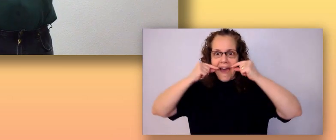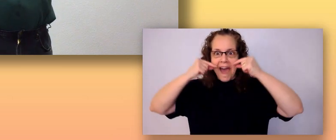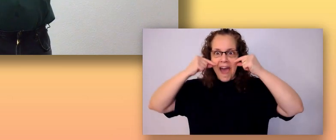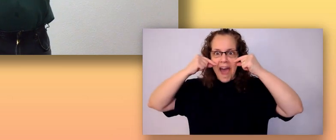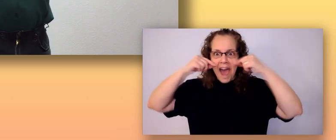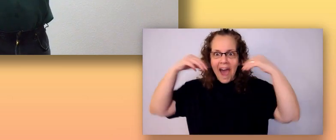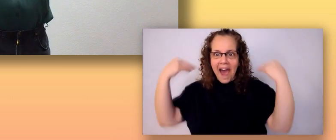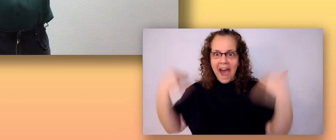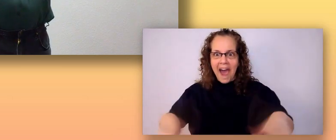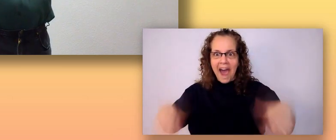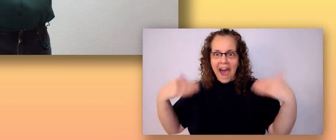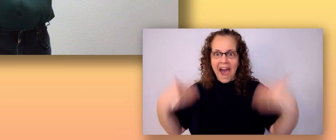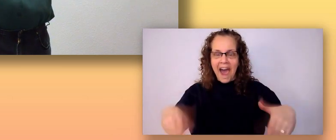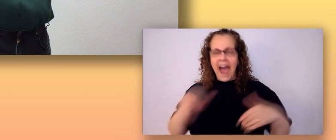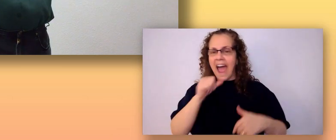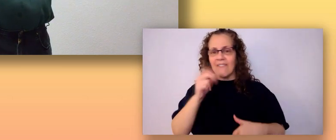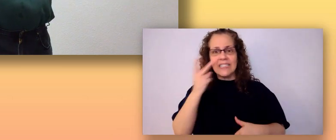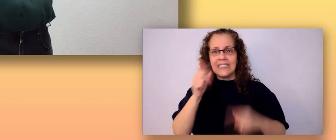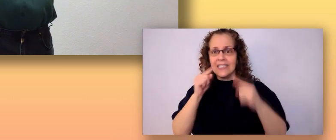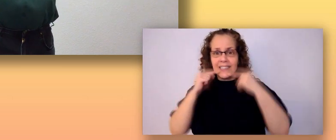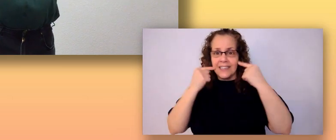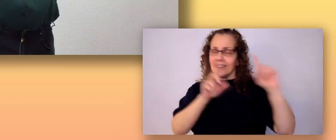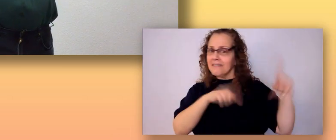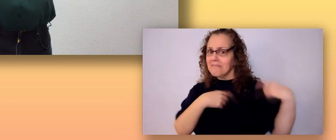bigger smile than I'd seen in months.